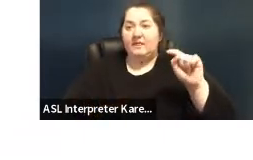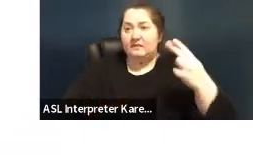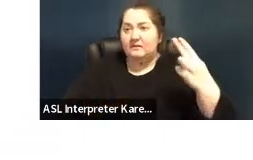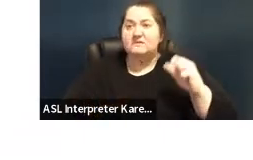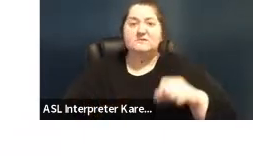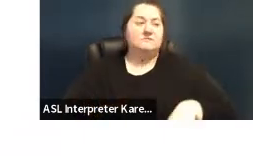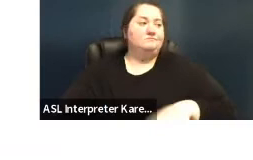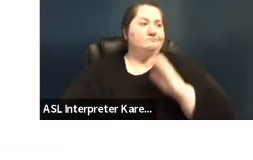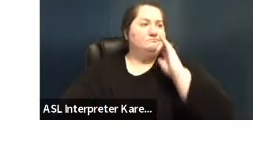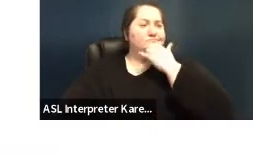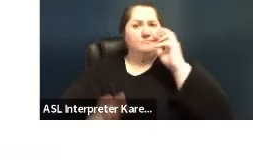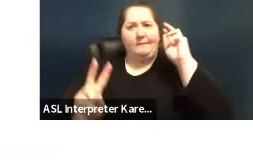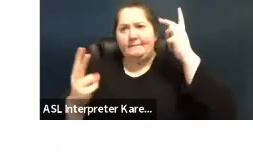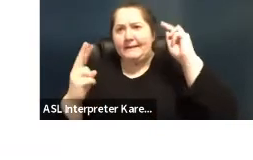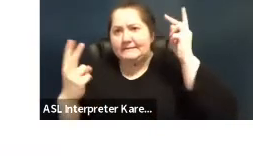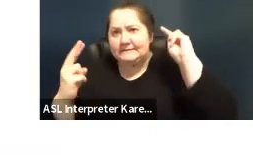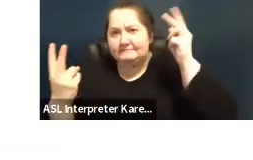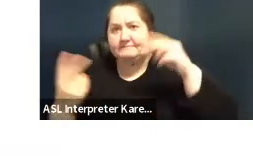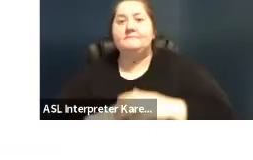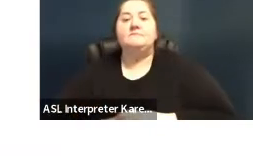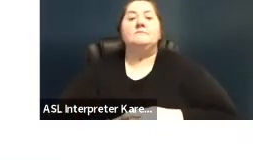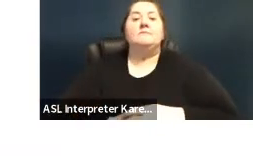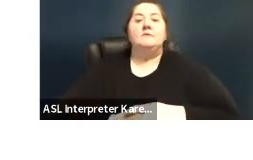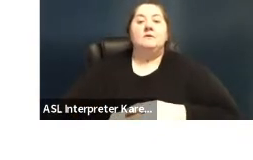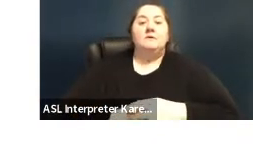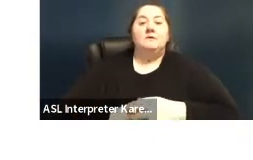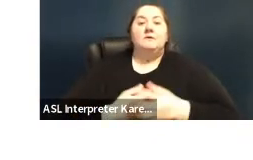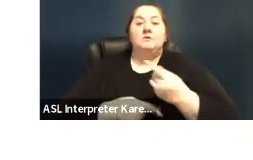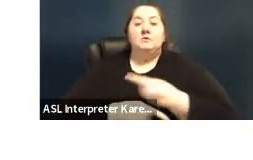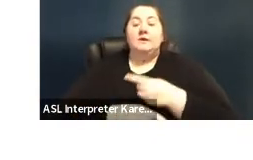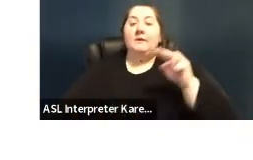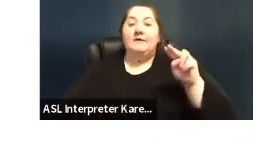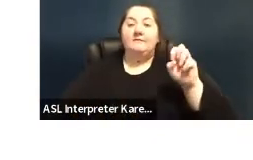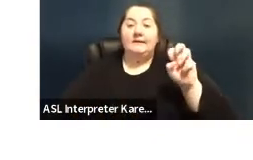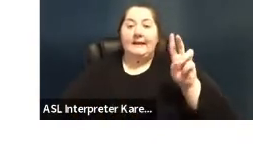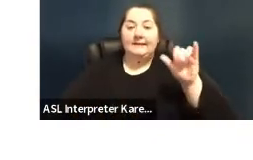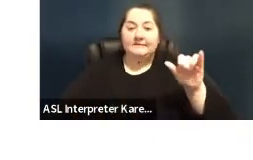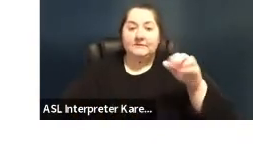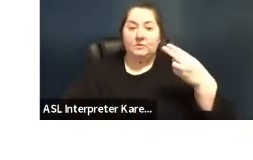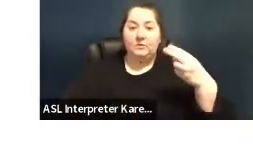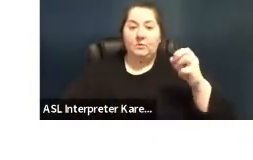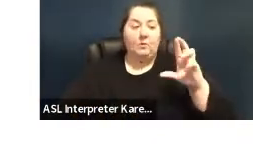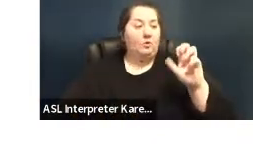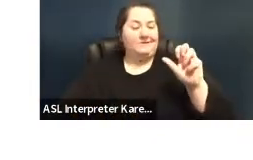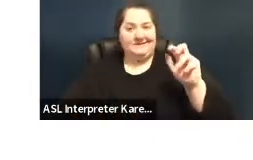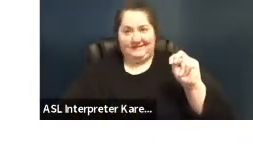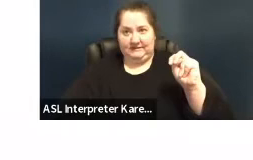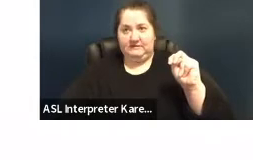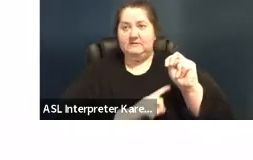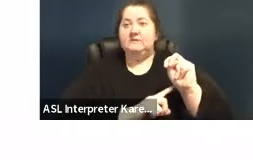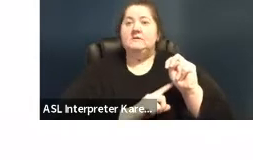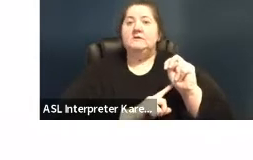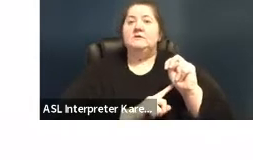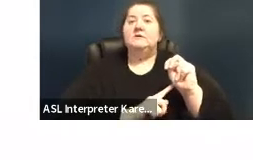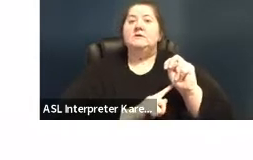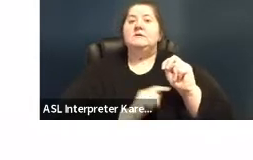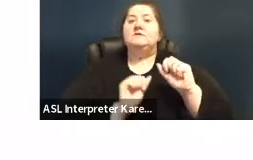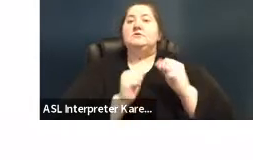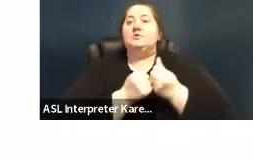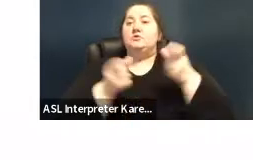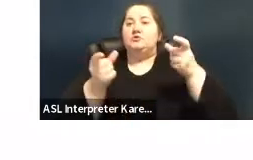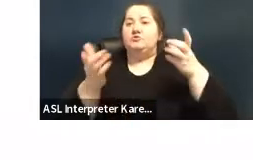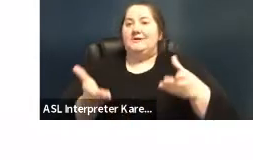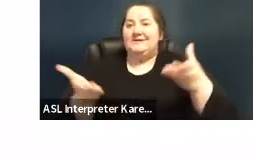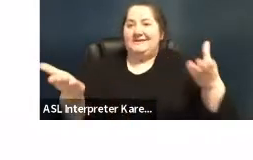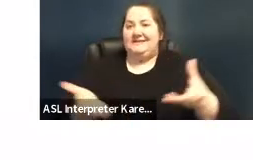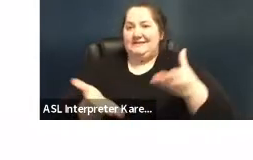Mix-Ups. And with us today is Nancy Horton. Nancy Horton is the Associate Director here at the